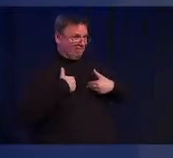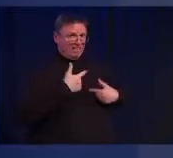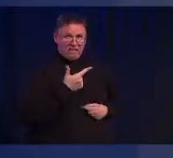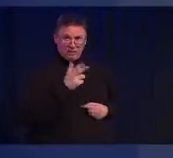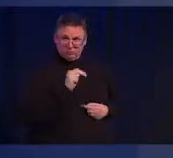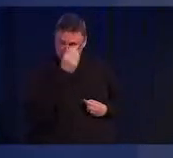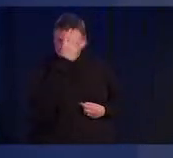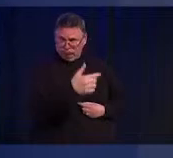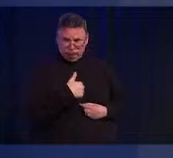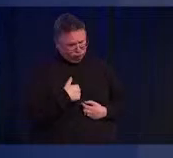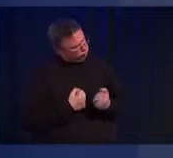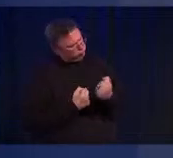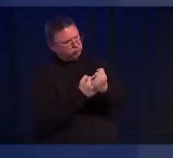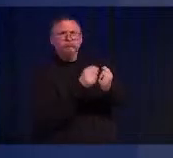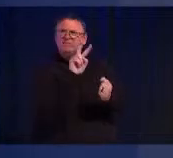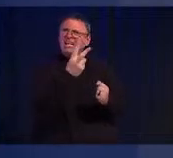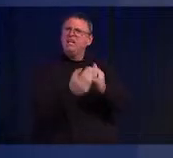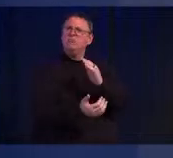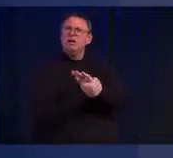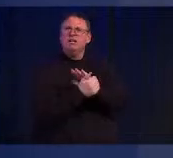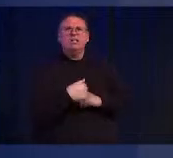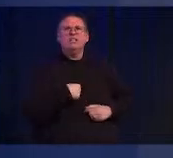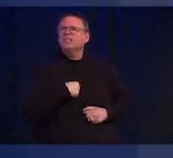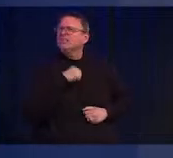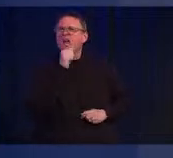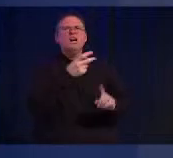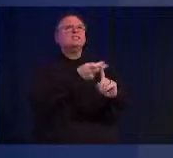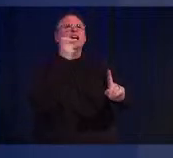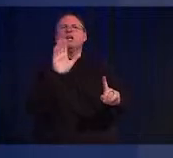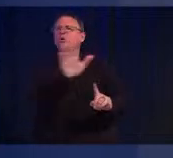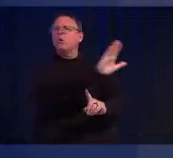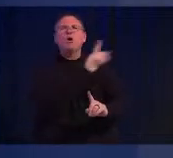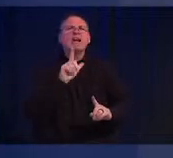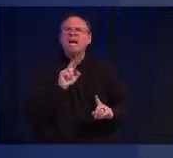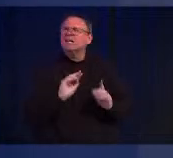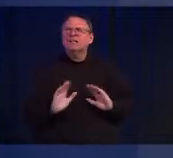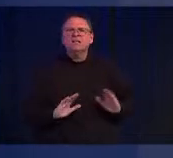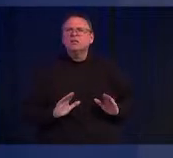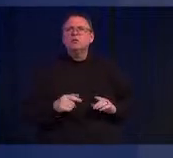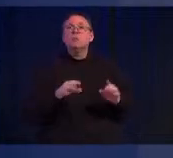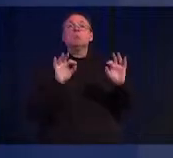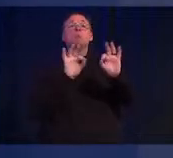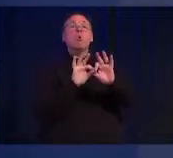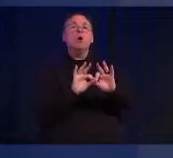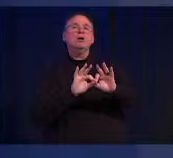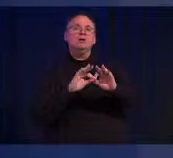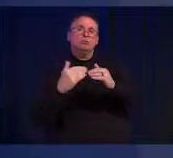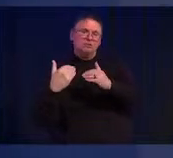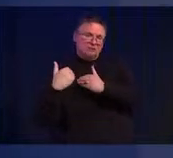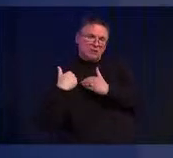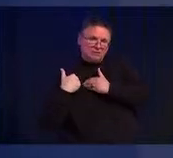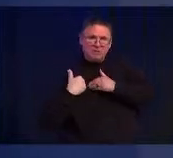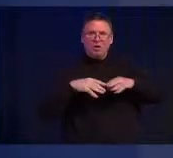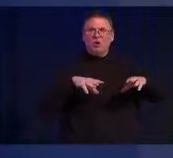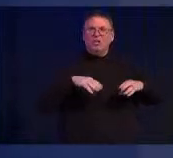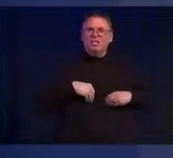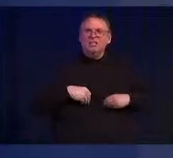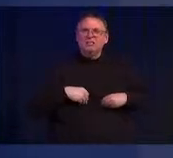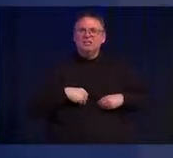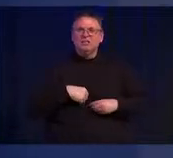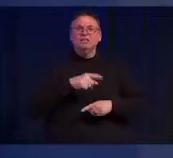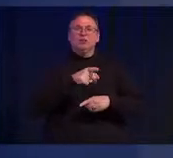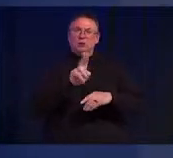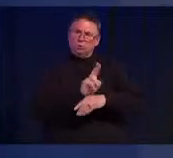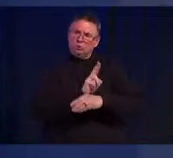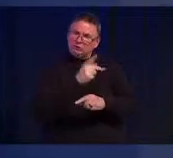No one's coming for anybody's guns. It's about responsible ownership and responsible use. It's also about making sure that we